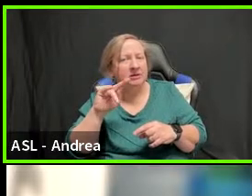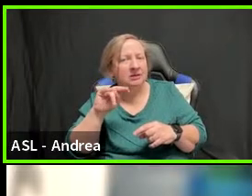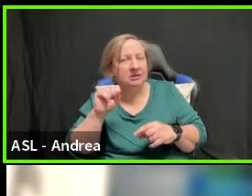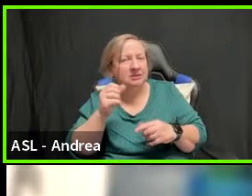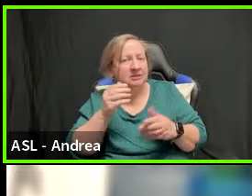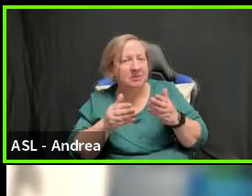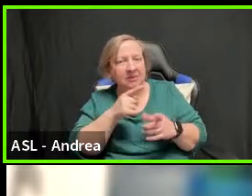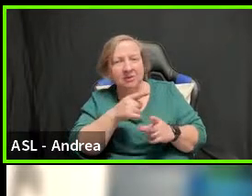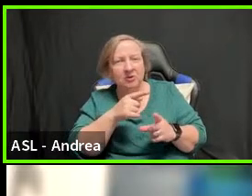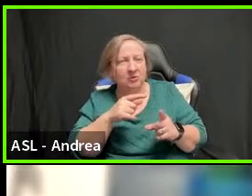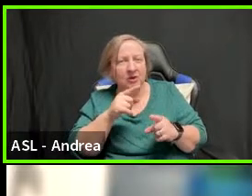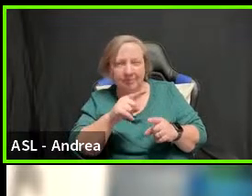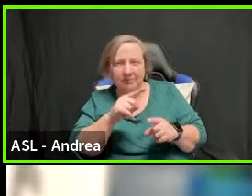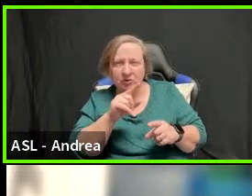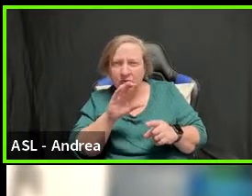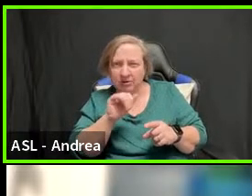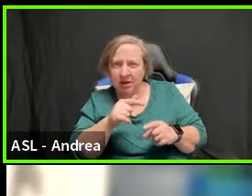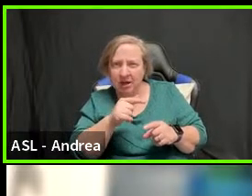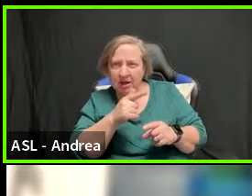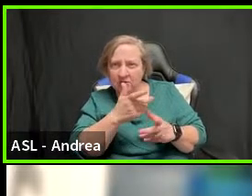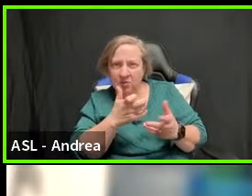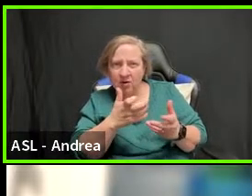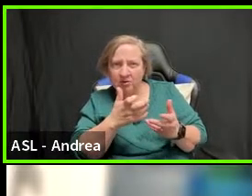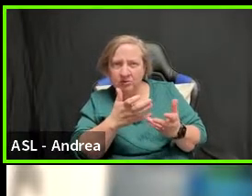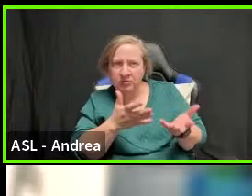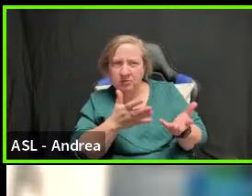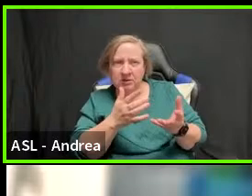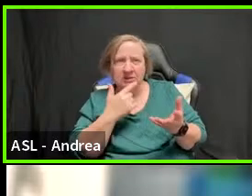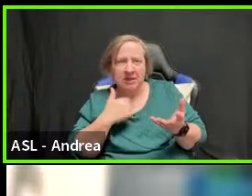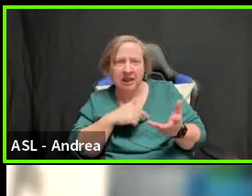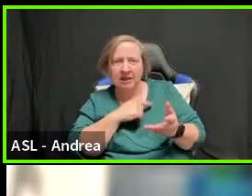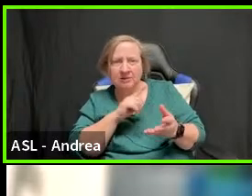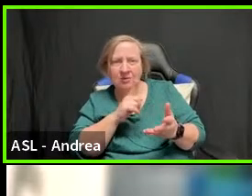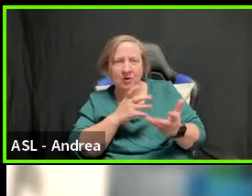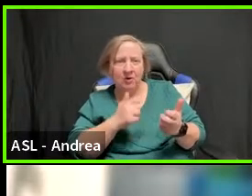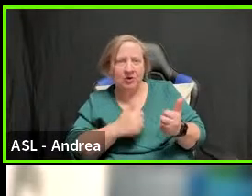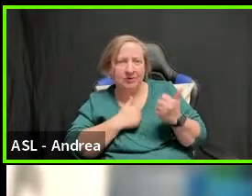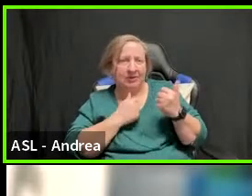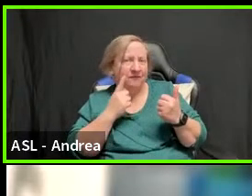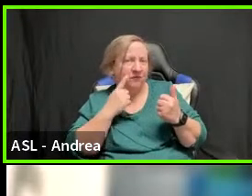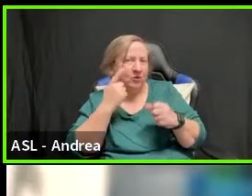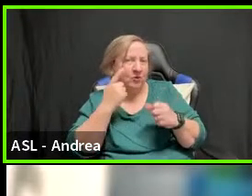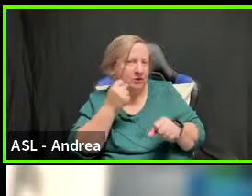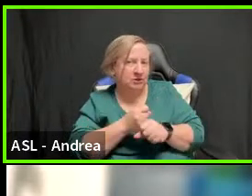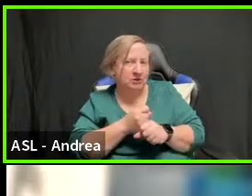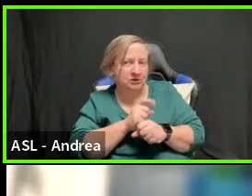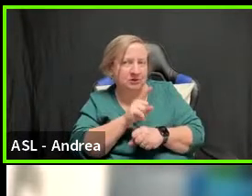because you're a CAG member. Do you want to tell us where you'd like to live for a year?